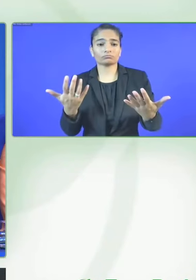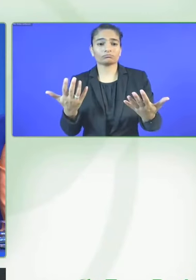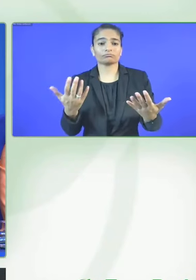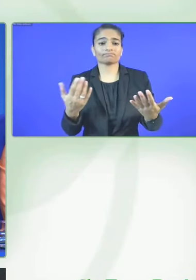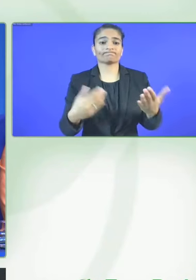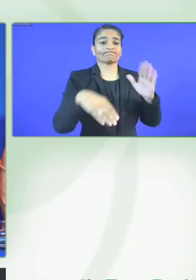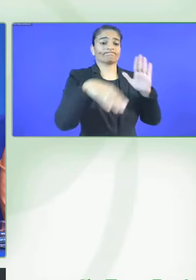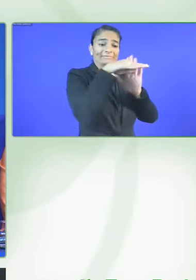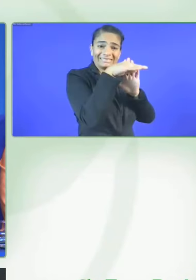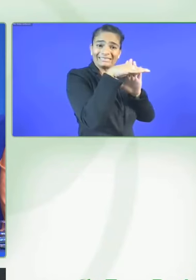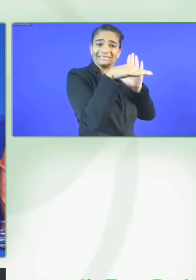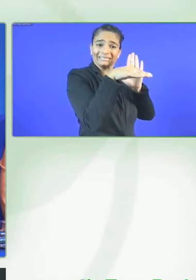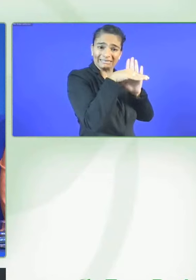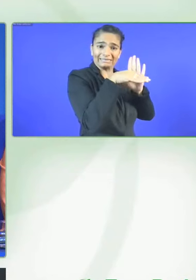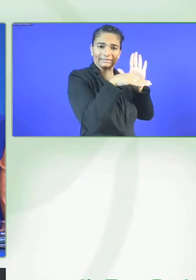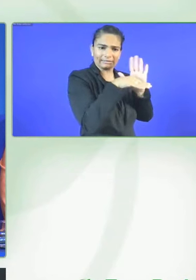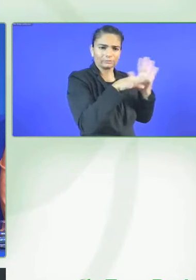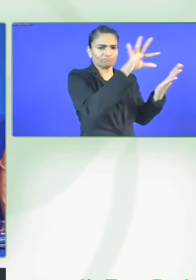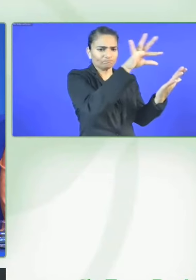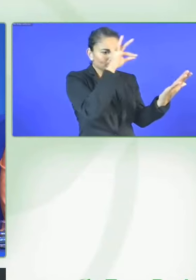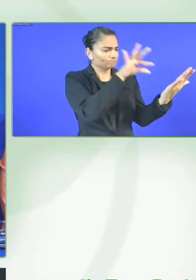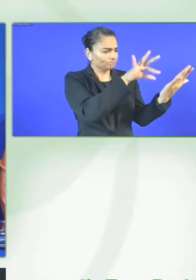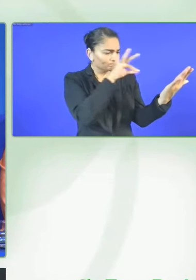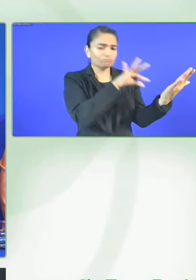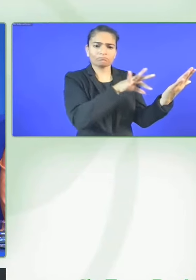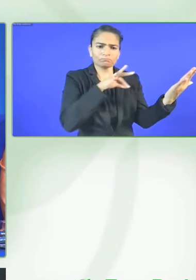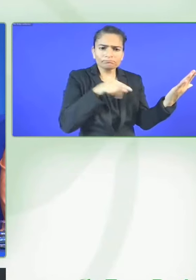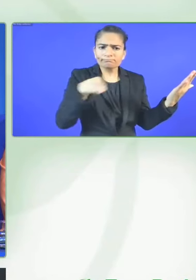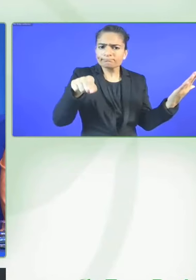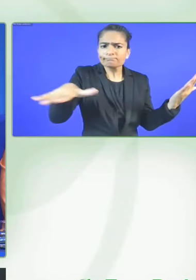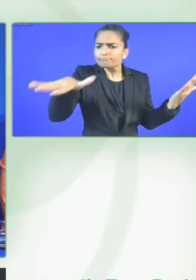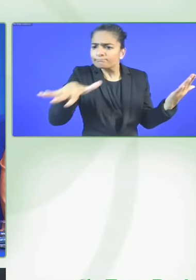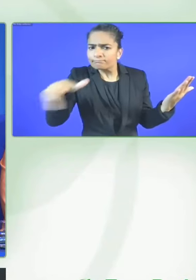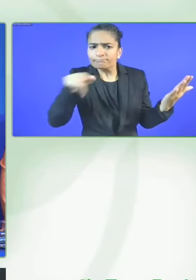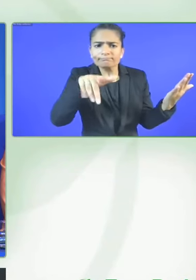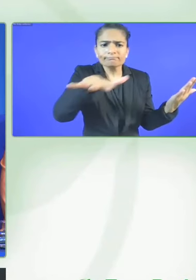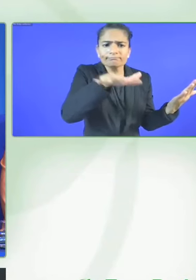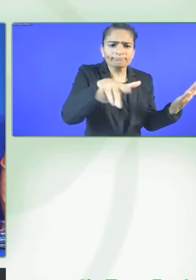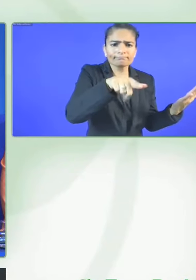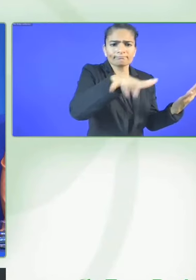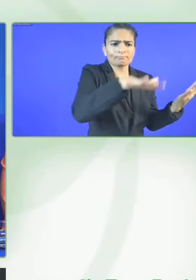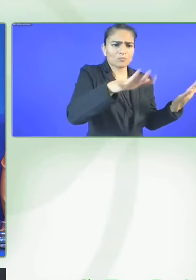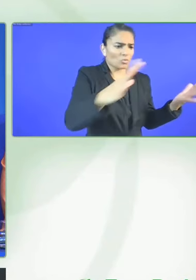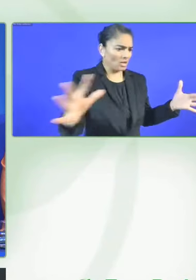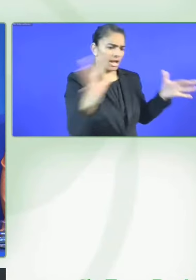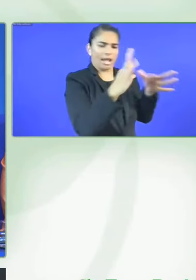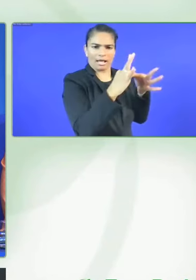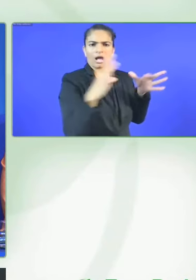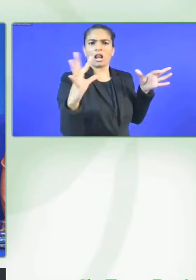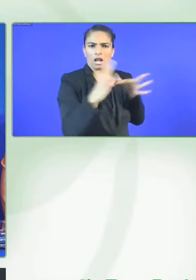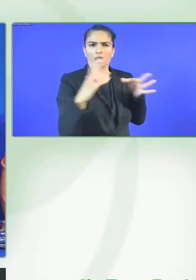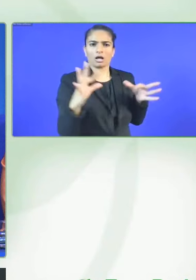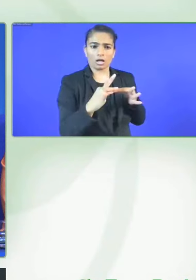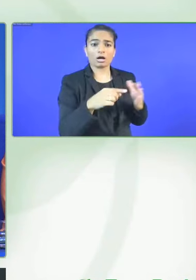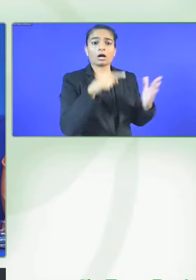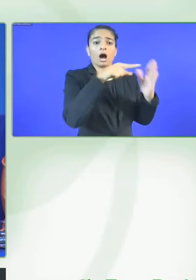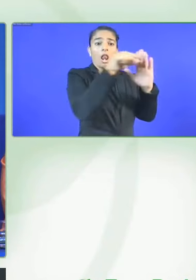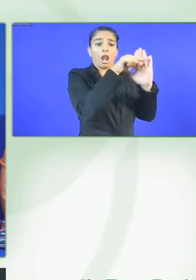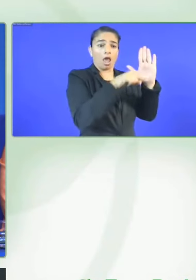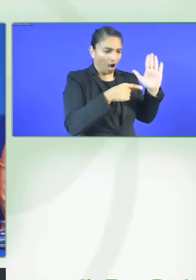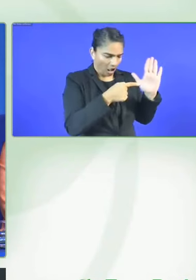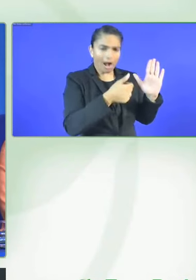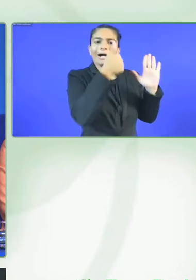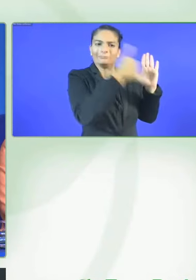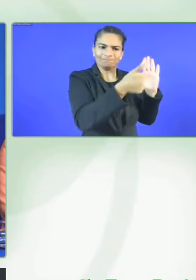and by a written administrative order given by the commissioner. The guiding principle in choosing between the